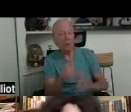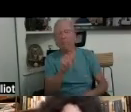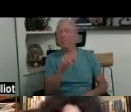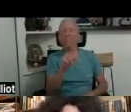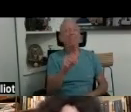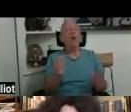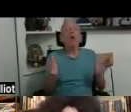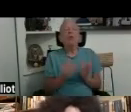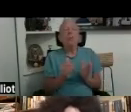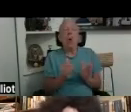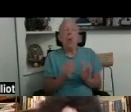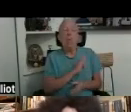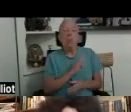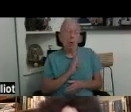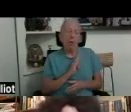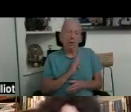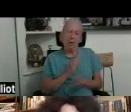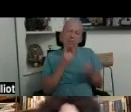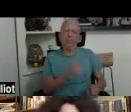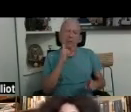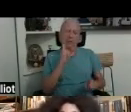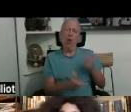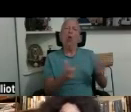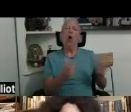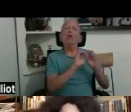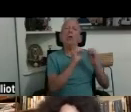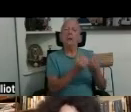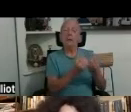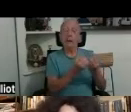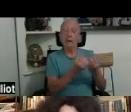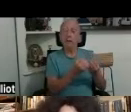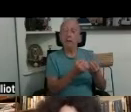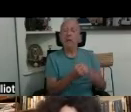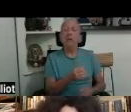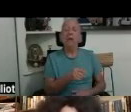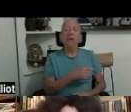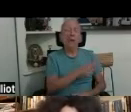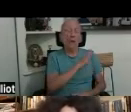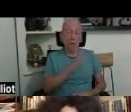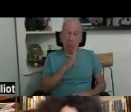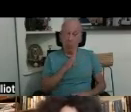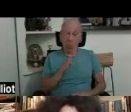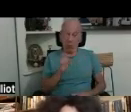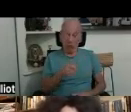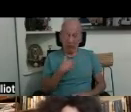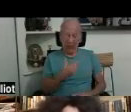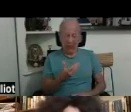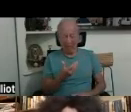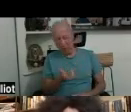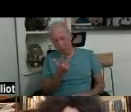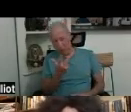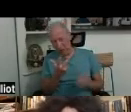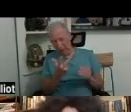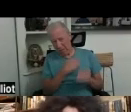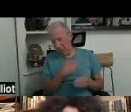to work better in larger organizations. And while the board typically must be at least 3 members, there